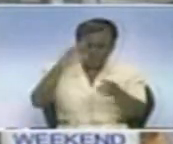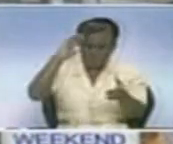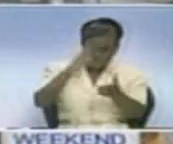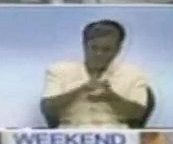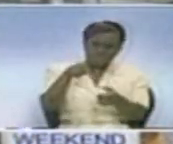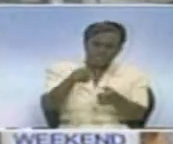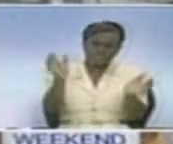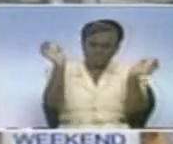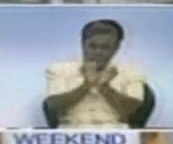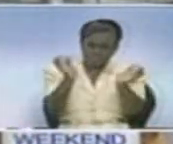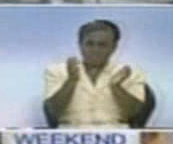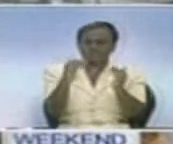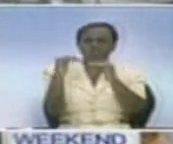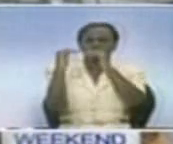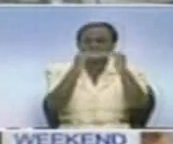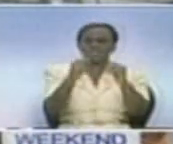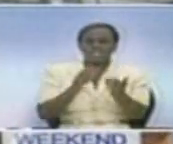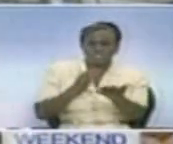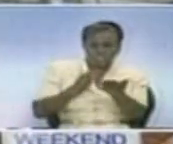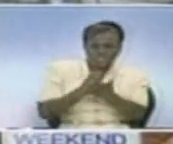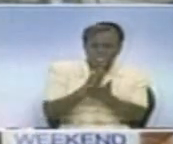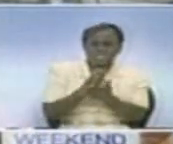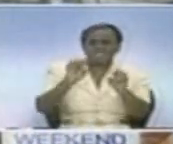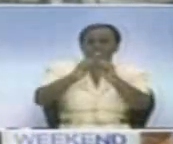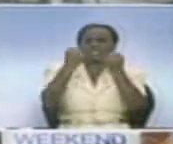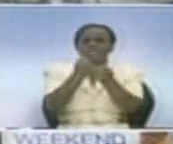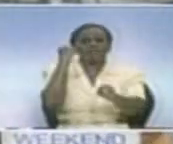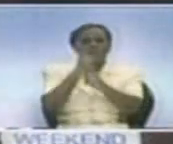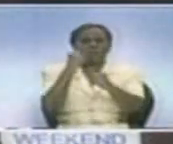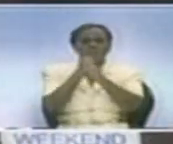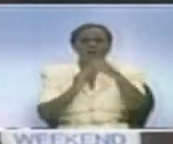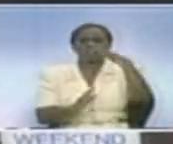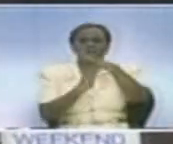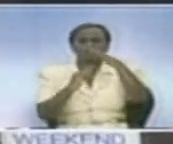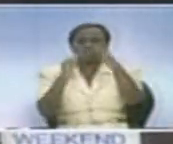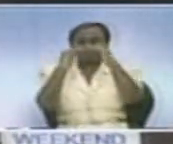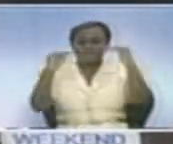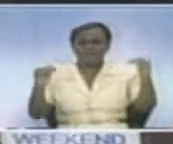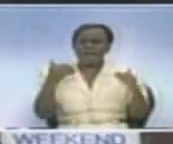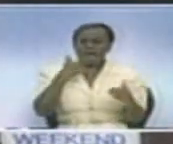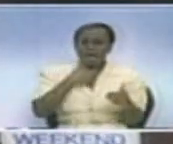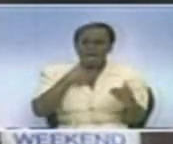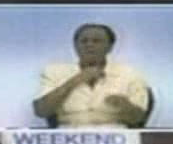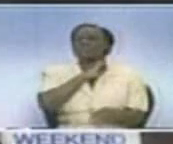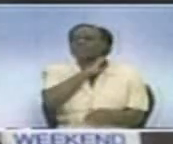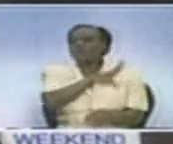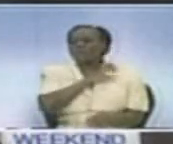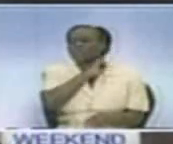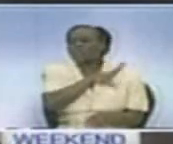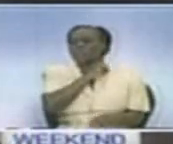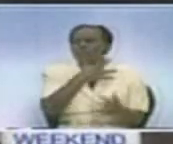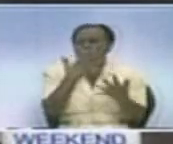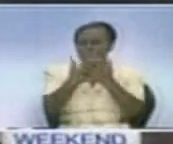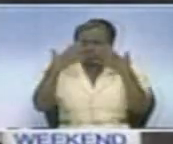should be proportionate and the justice system should be working at optimal levels. There has been an outcry by prisoners